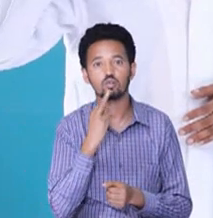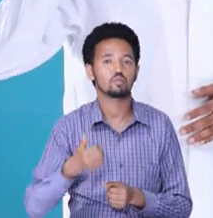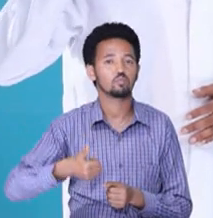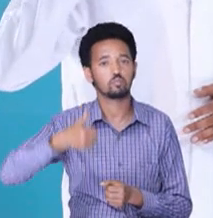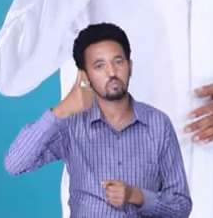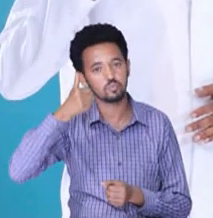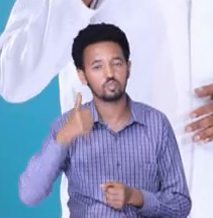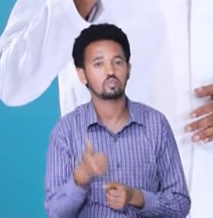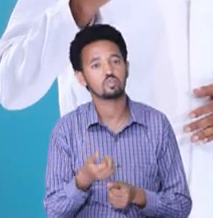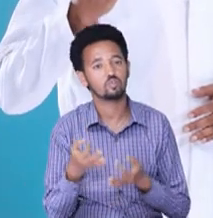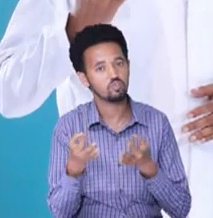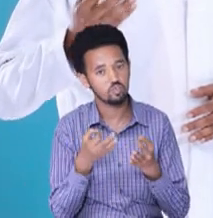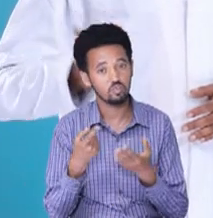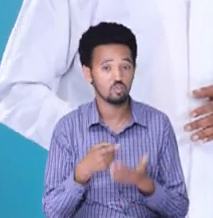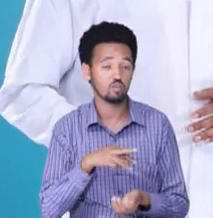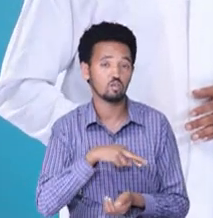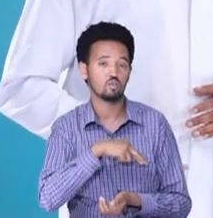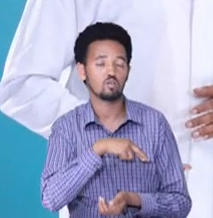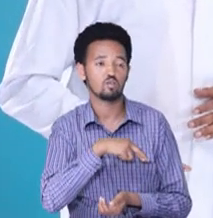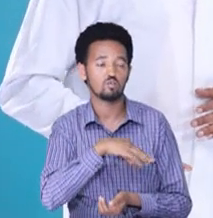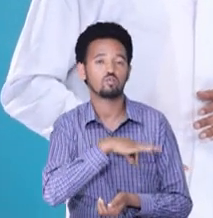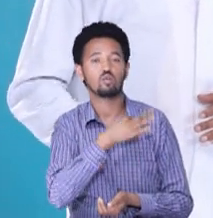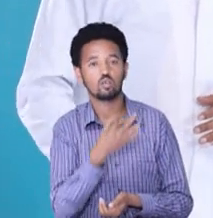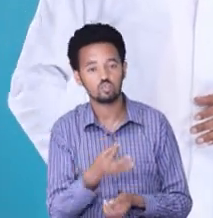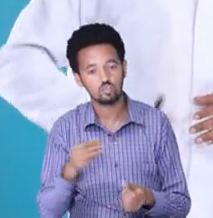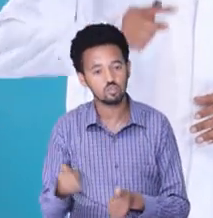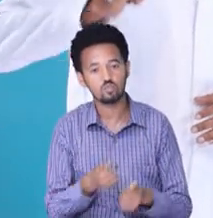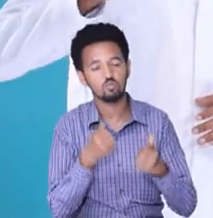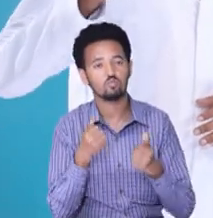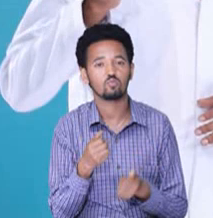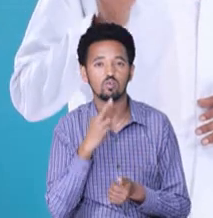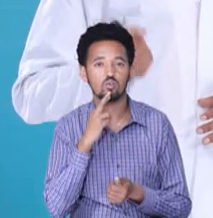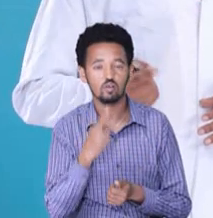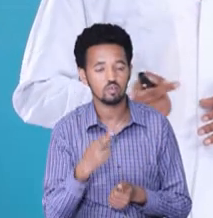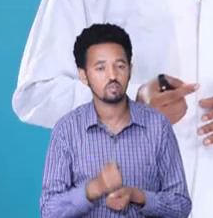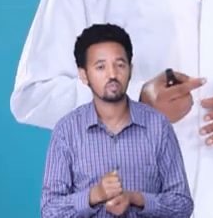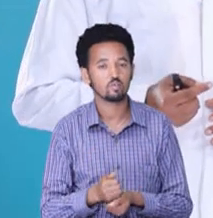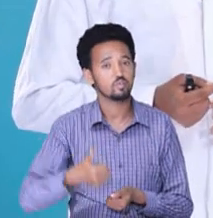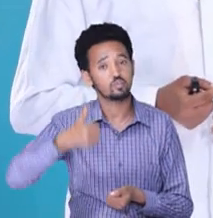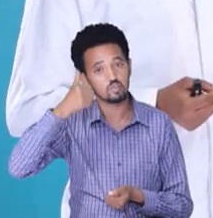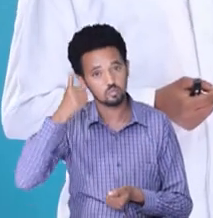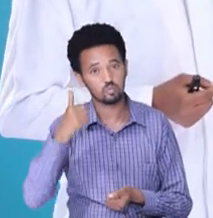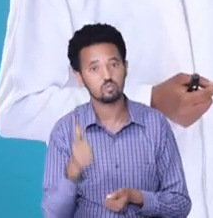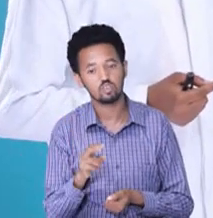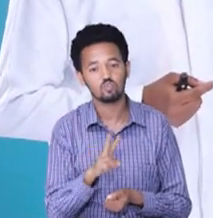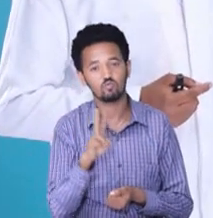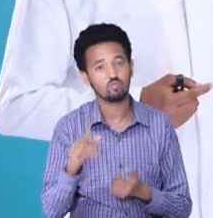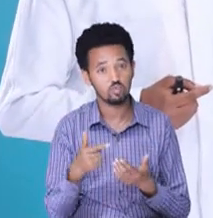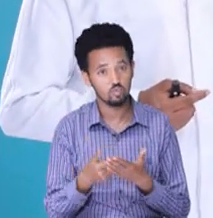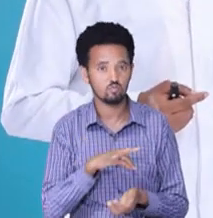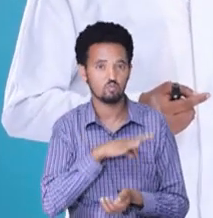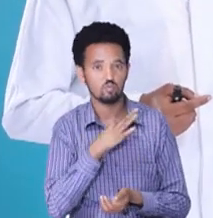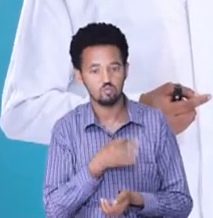major significance of French Revolution? The following are the major significance of the revolution. The